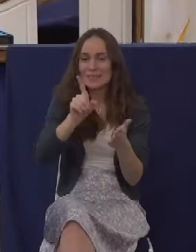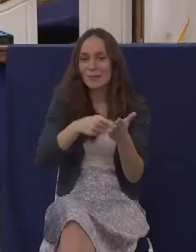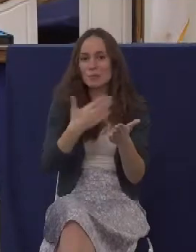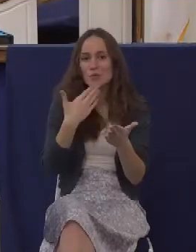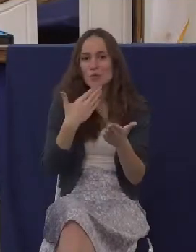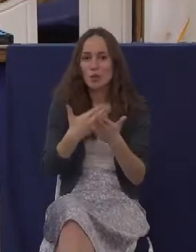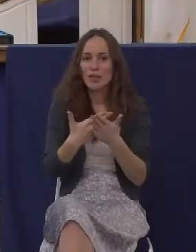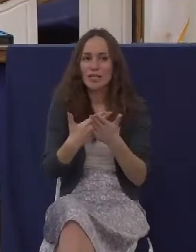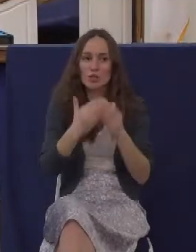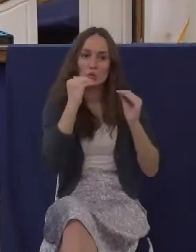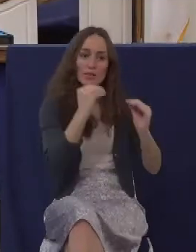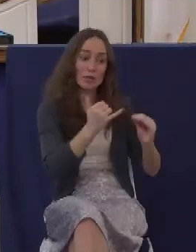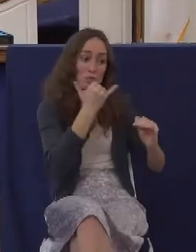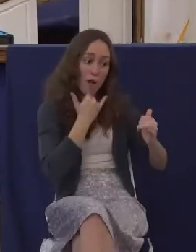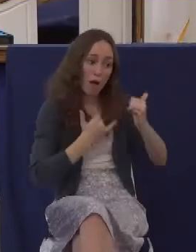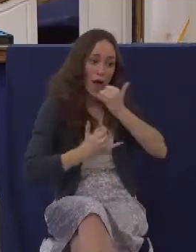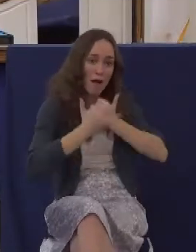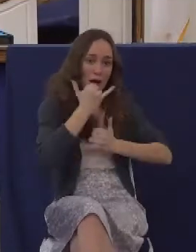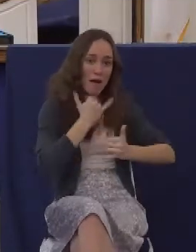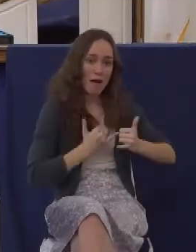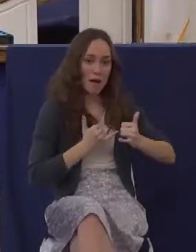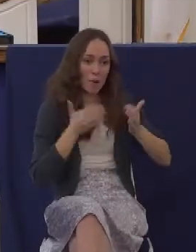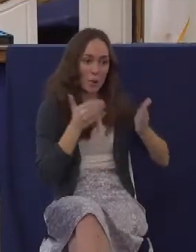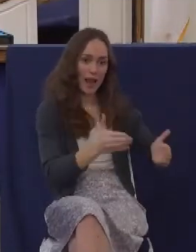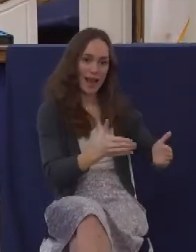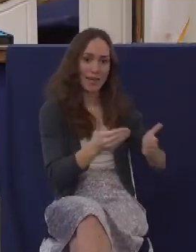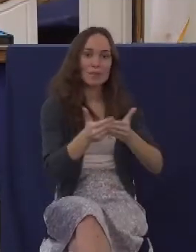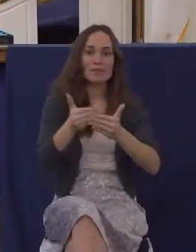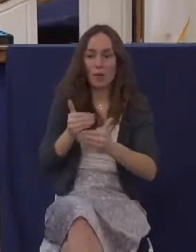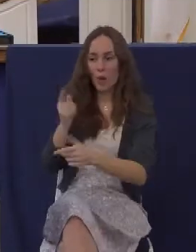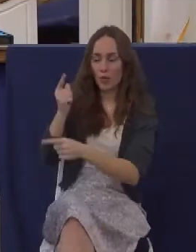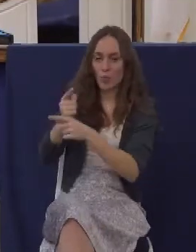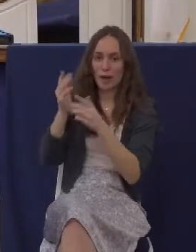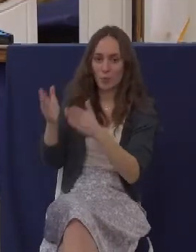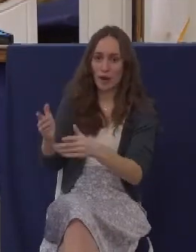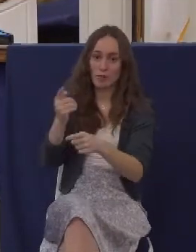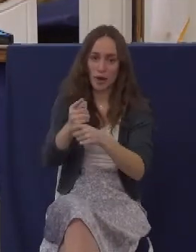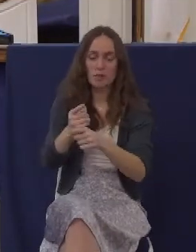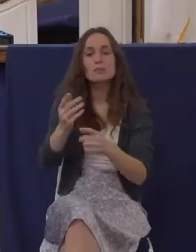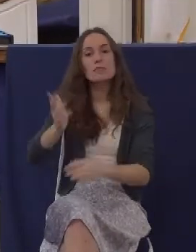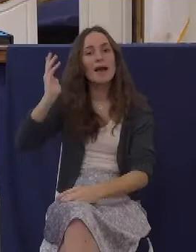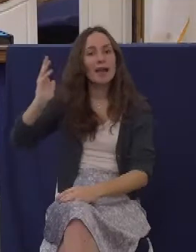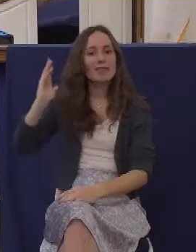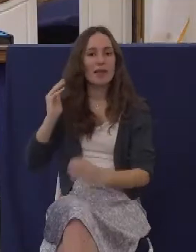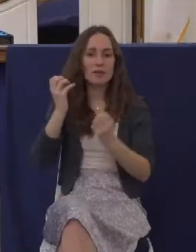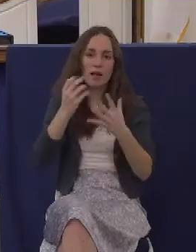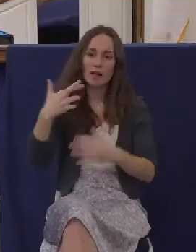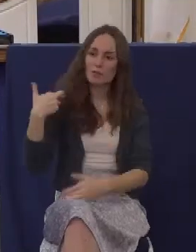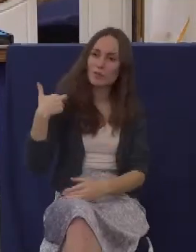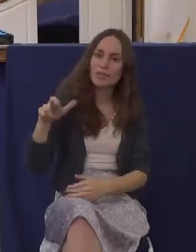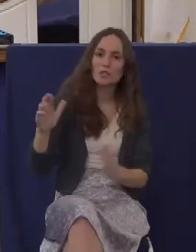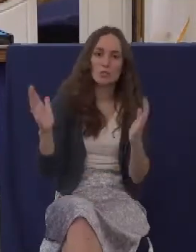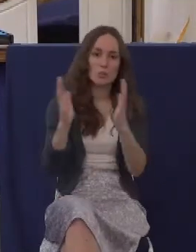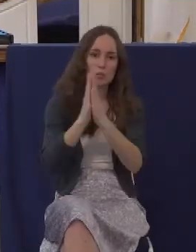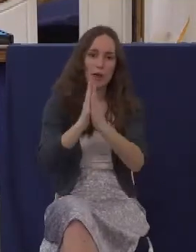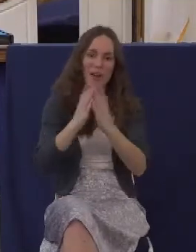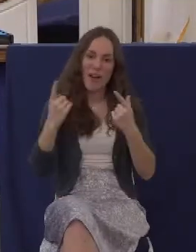teach them. And there was a lot of religious praying that went on in that day that was meaningless.